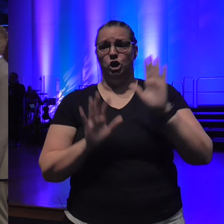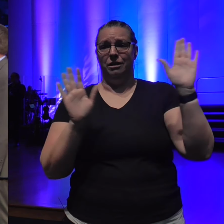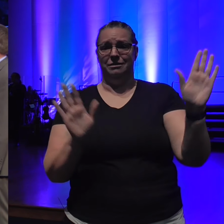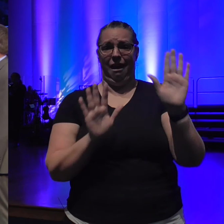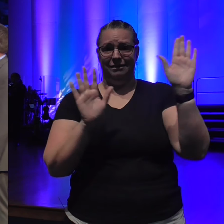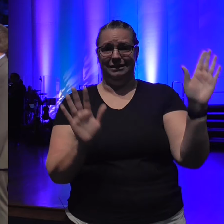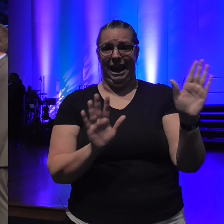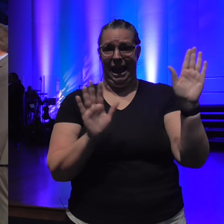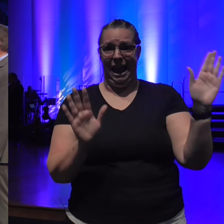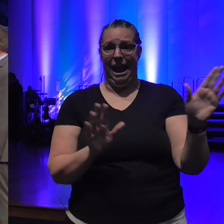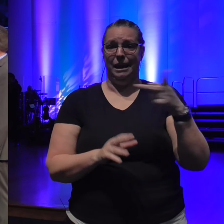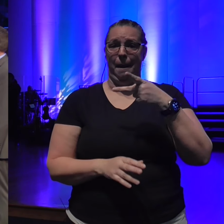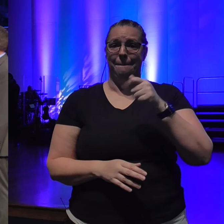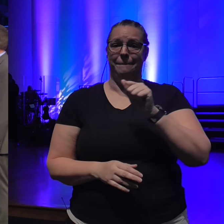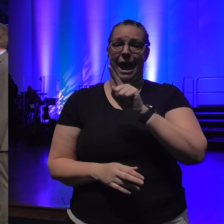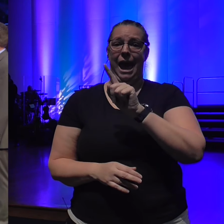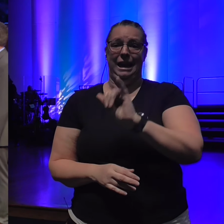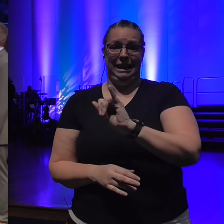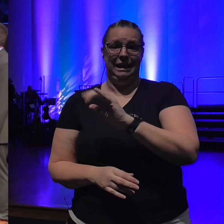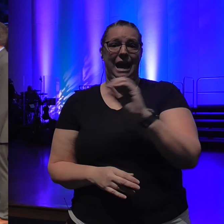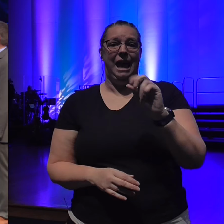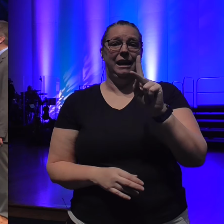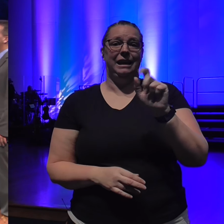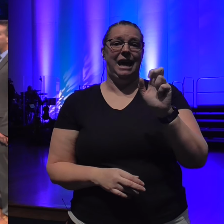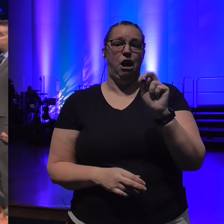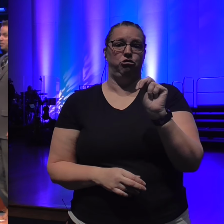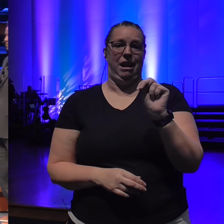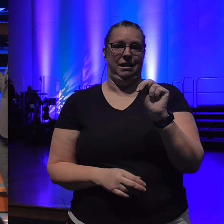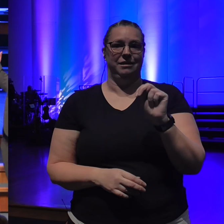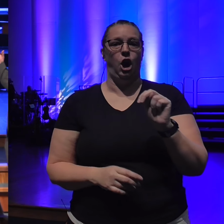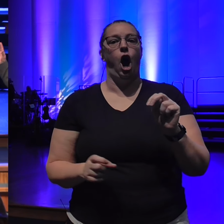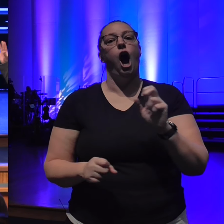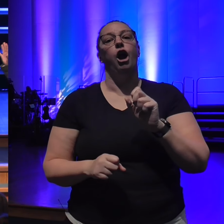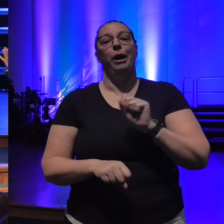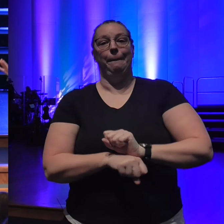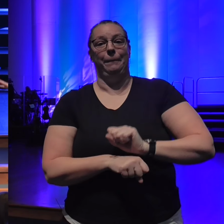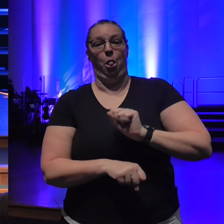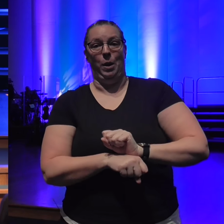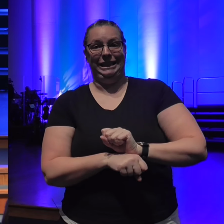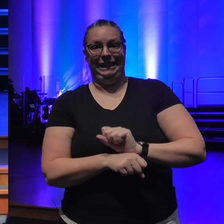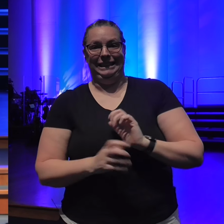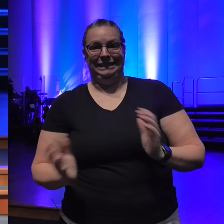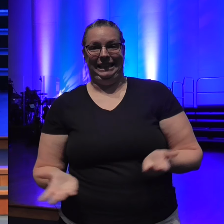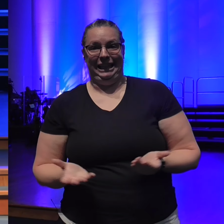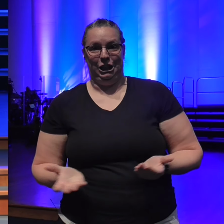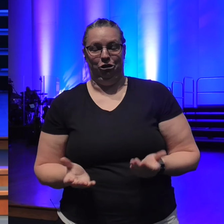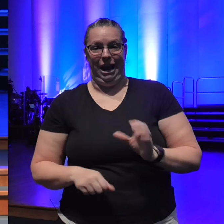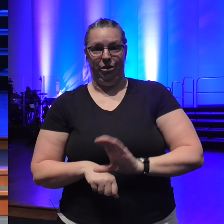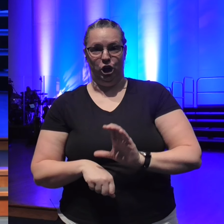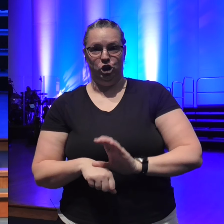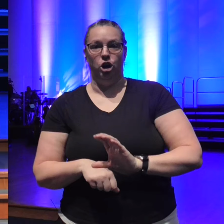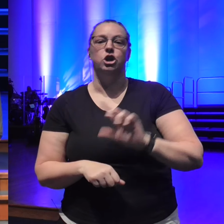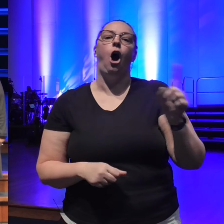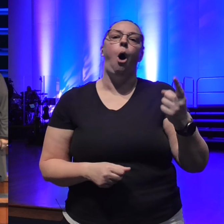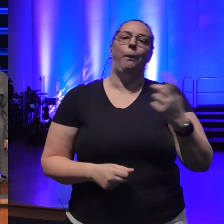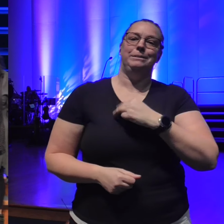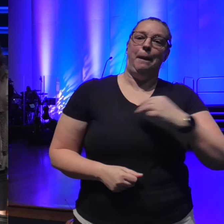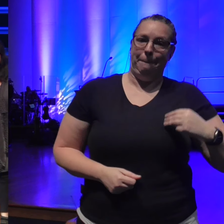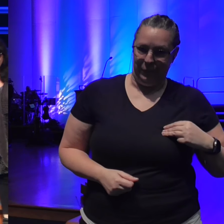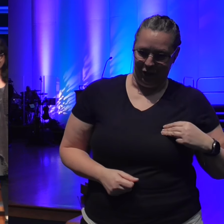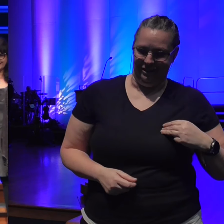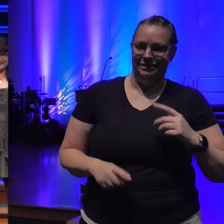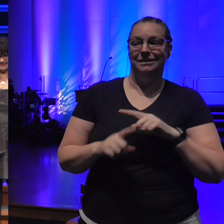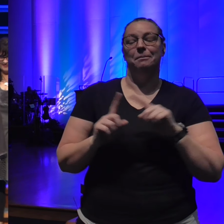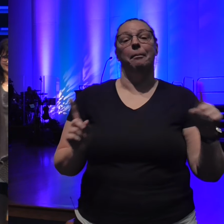that Patty Lukenbach and Karen Thomas are employees of Mile High Church. They are always members and a part of the heart of Mile